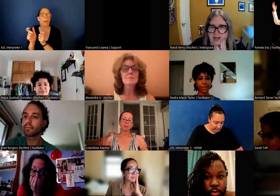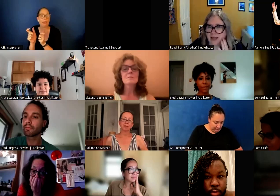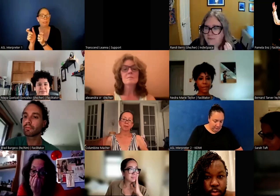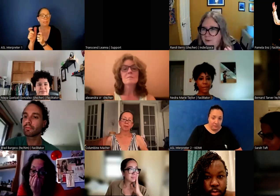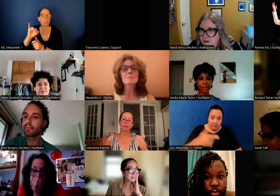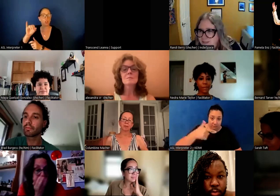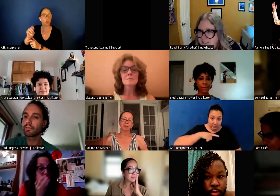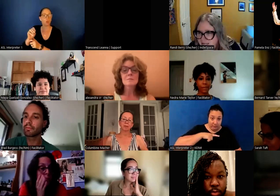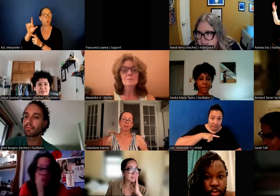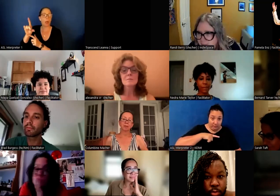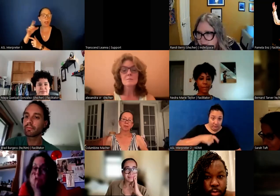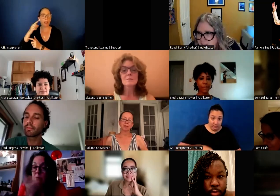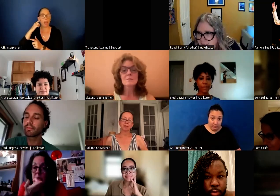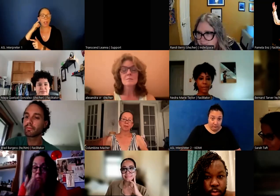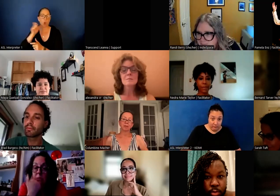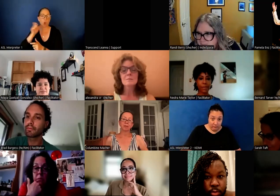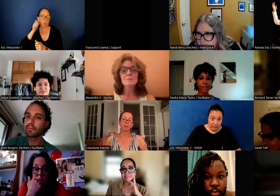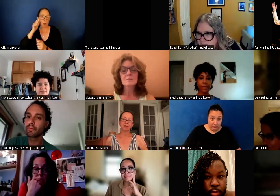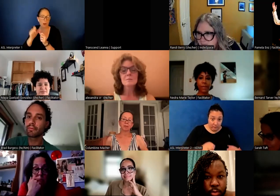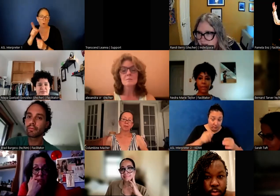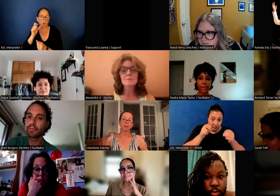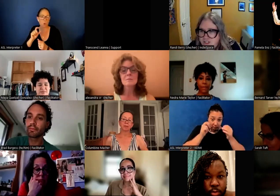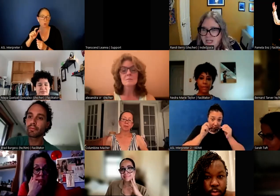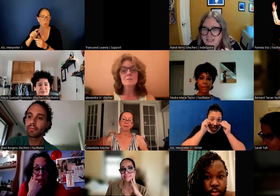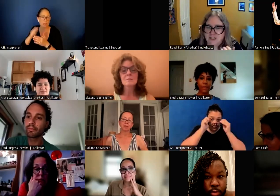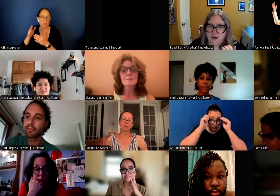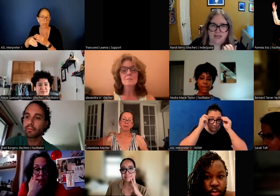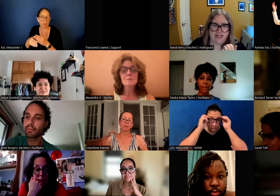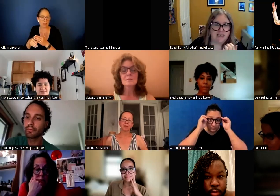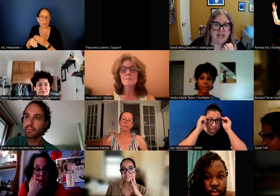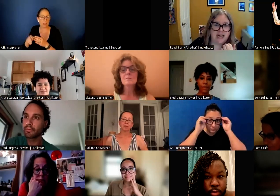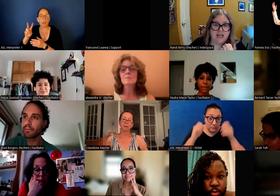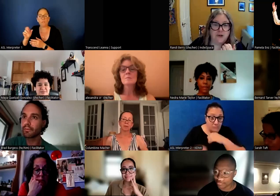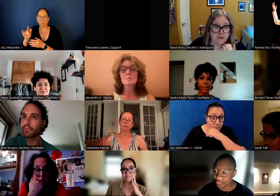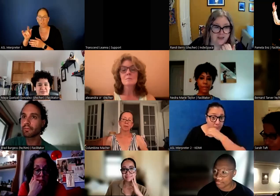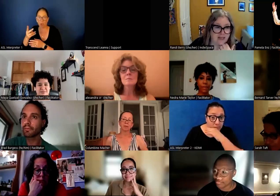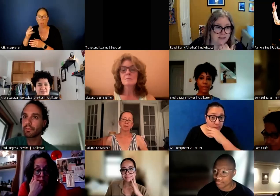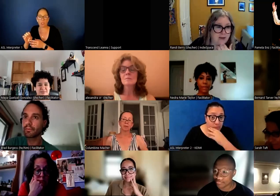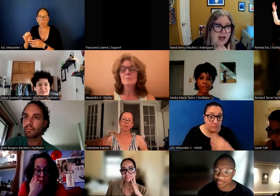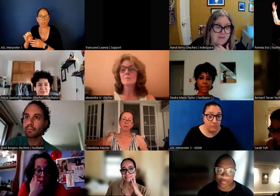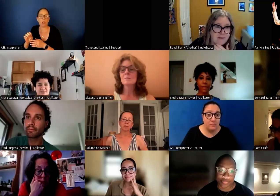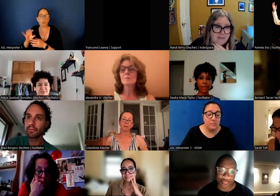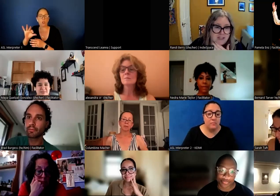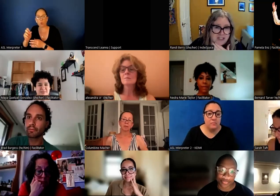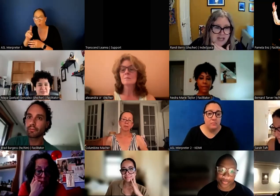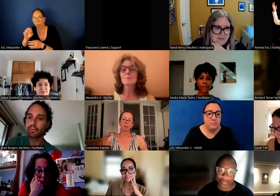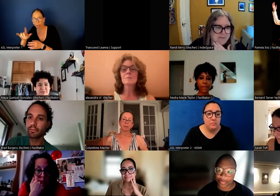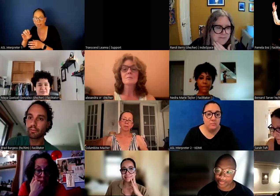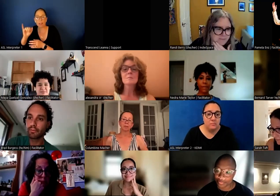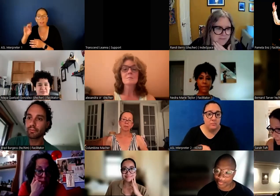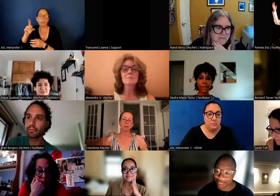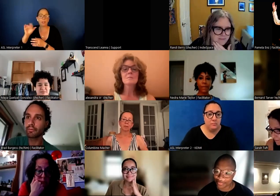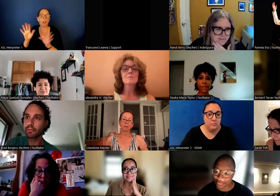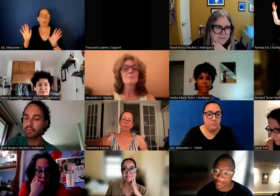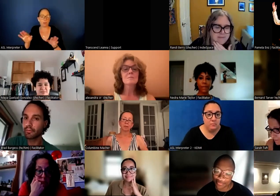Joelle, I don't remember who was next from our team. Vashante, Joelle, in India, any new things that haven't new been mentioned team.